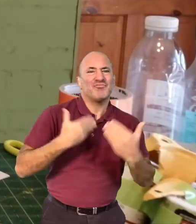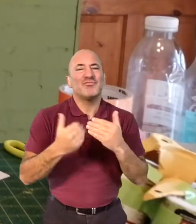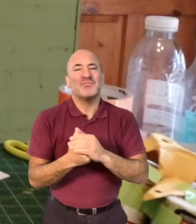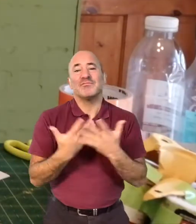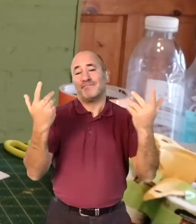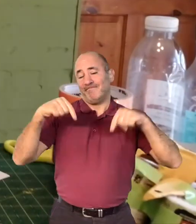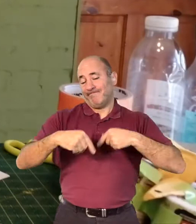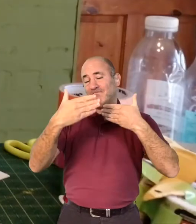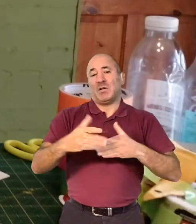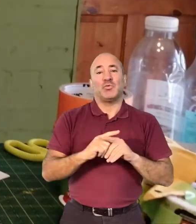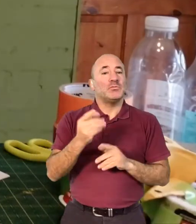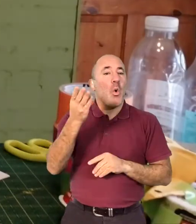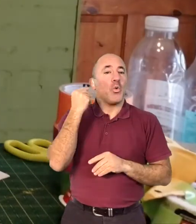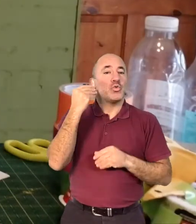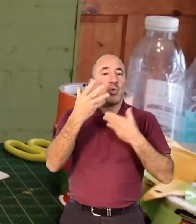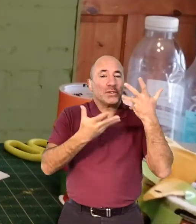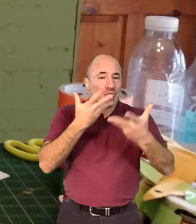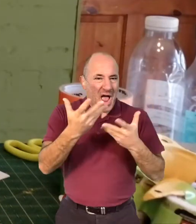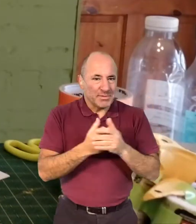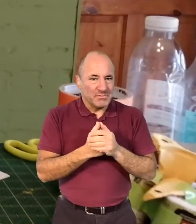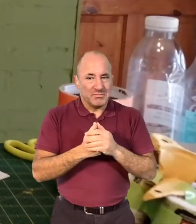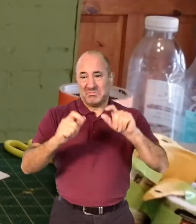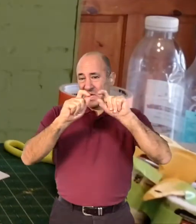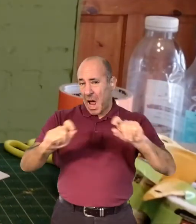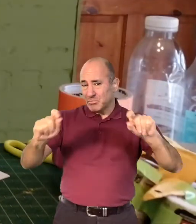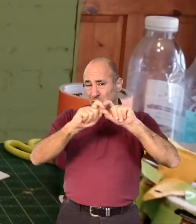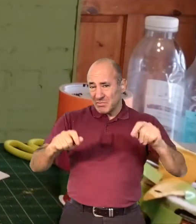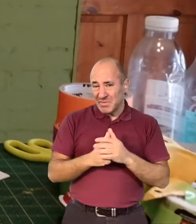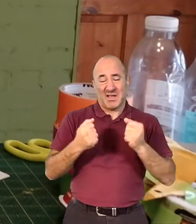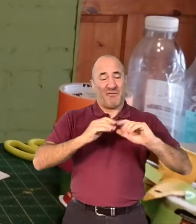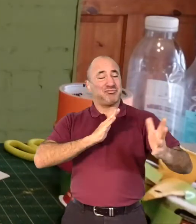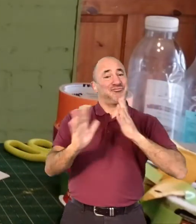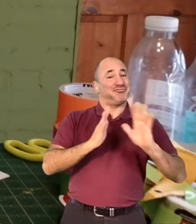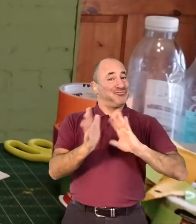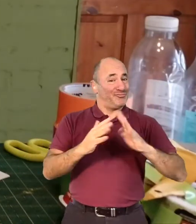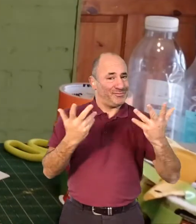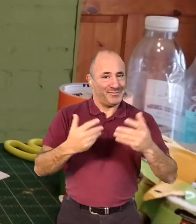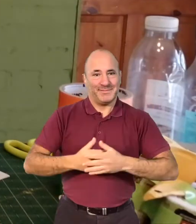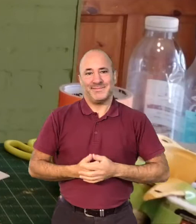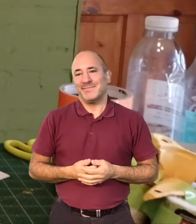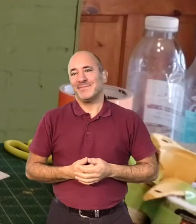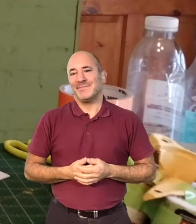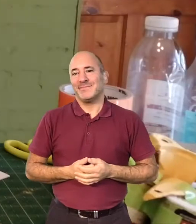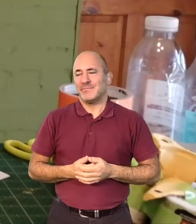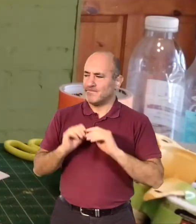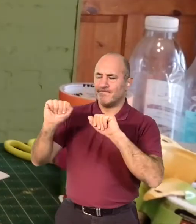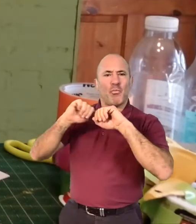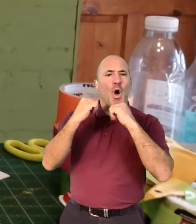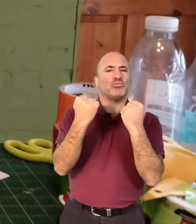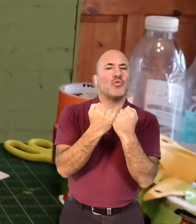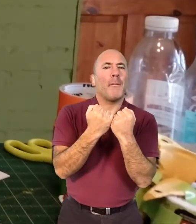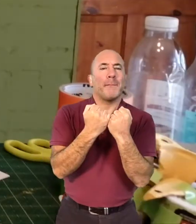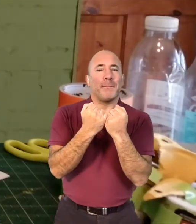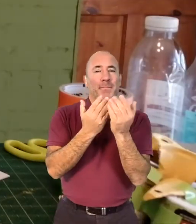lives, so this session is auto-described, captioned and BSL interpreted. My workshop